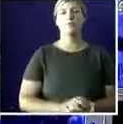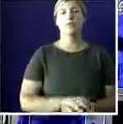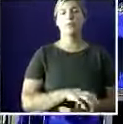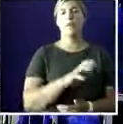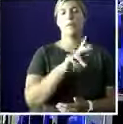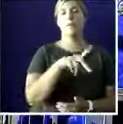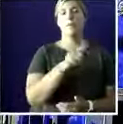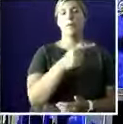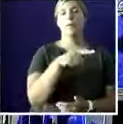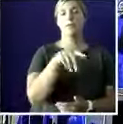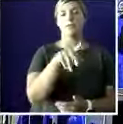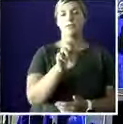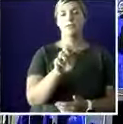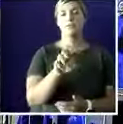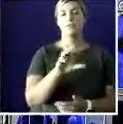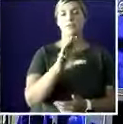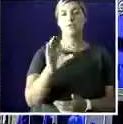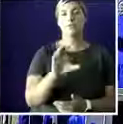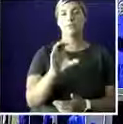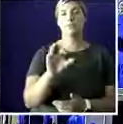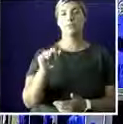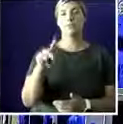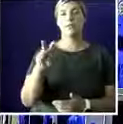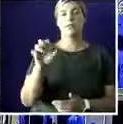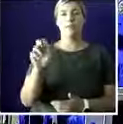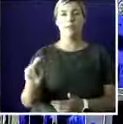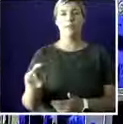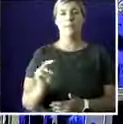Paige Christine Sabin.